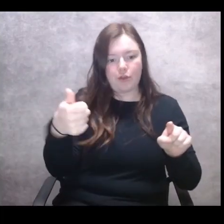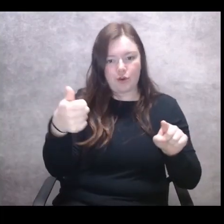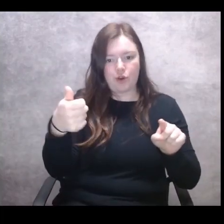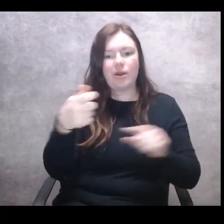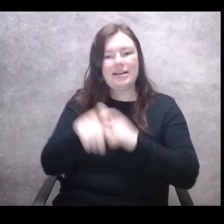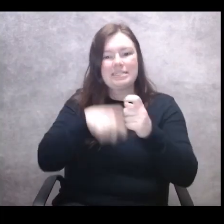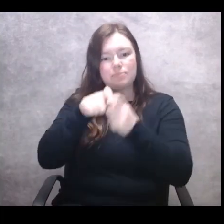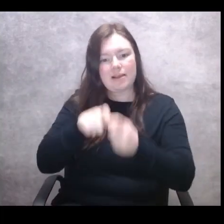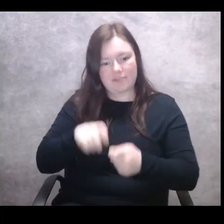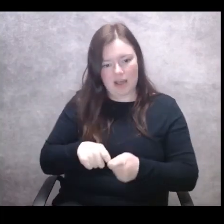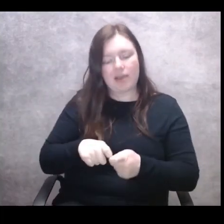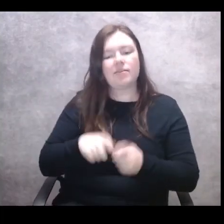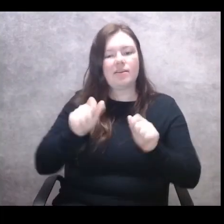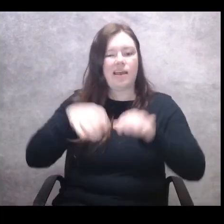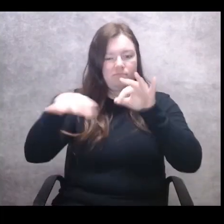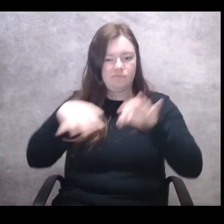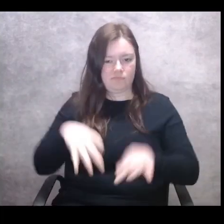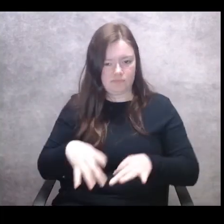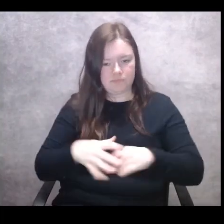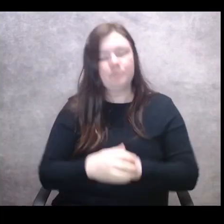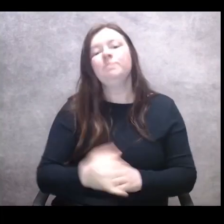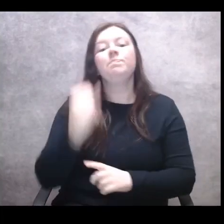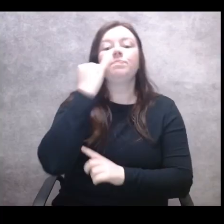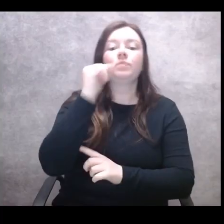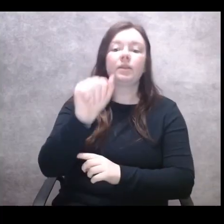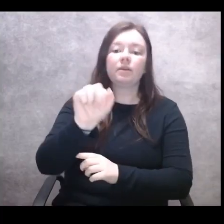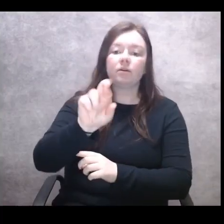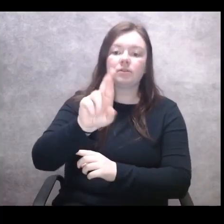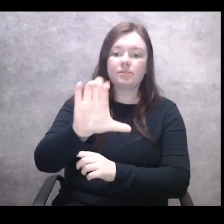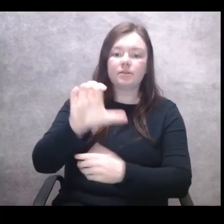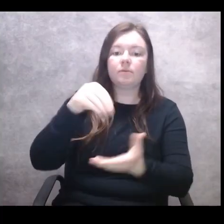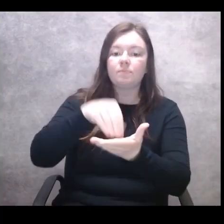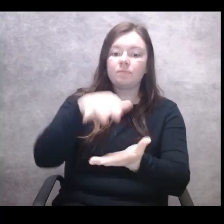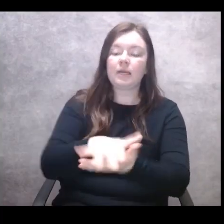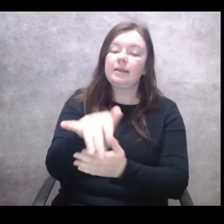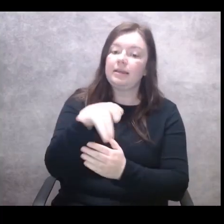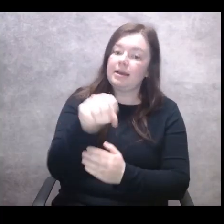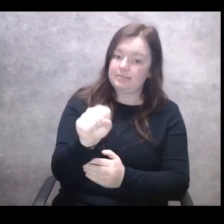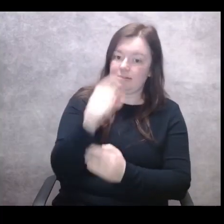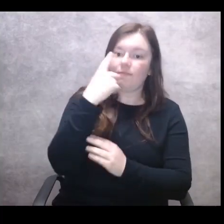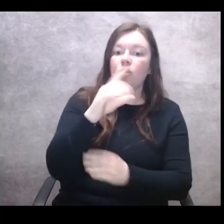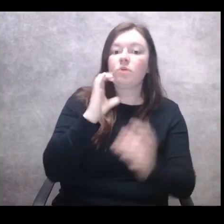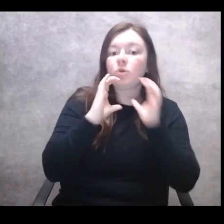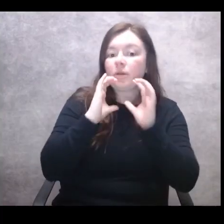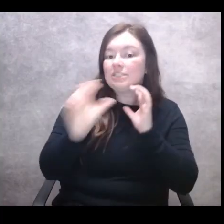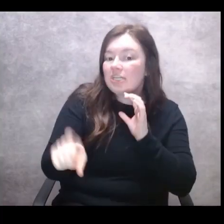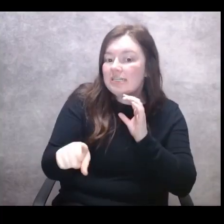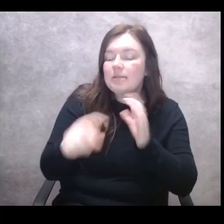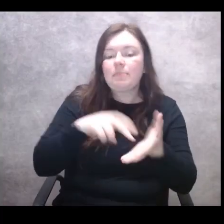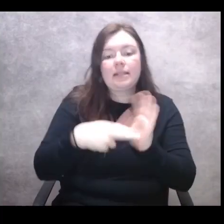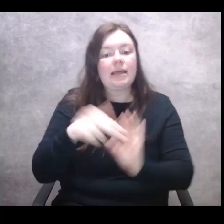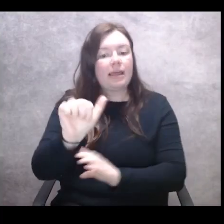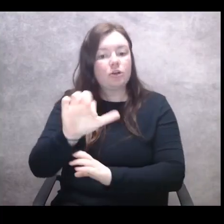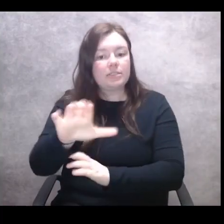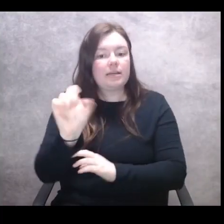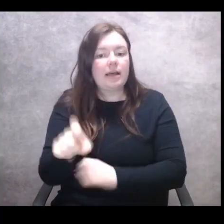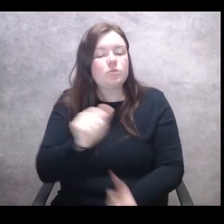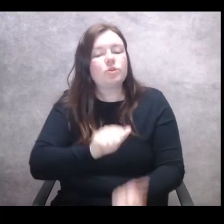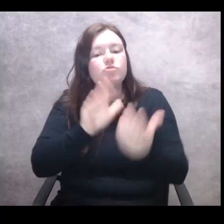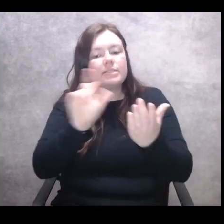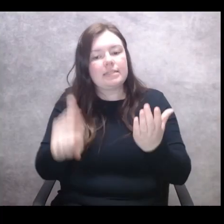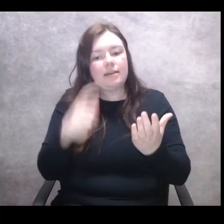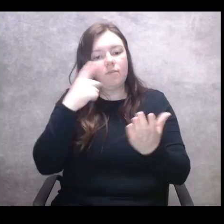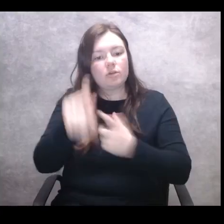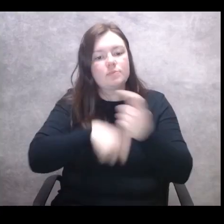IEP. If the ARC marks yes to communication needs, then the ARC must address the need for